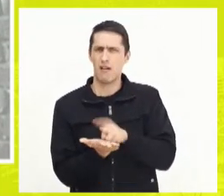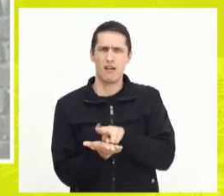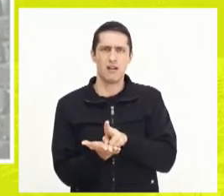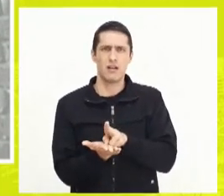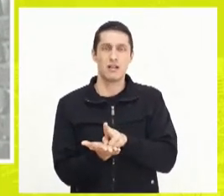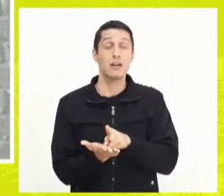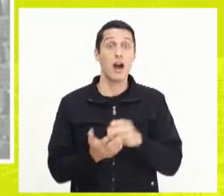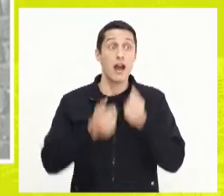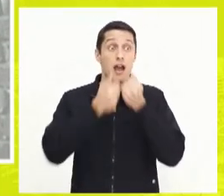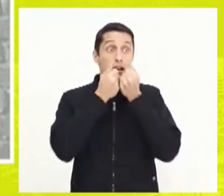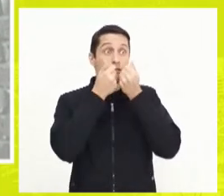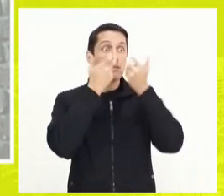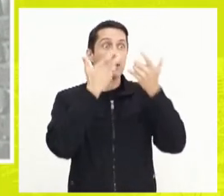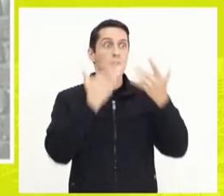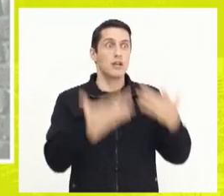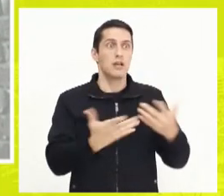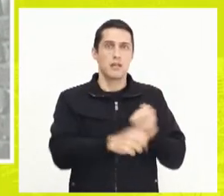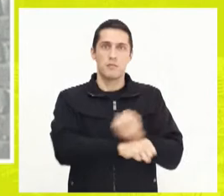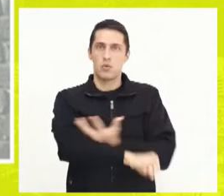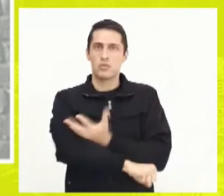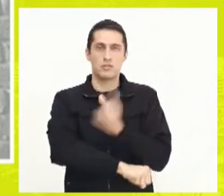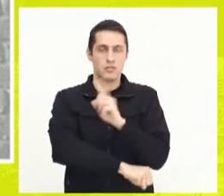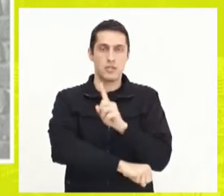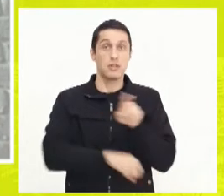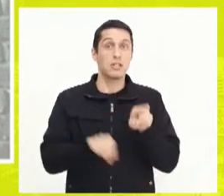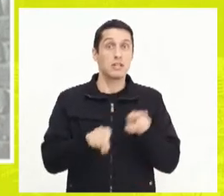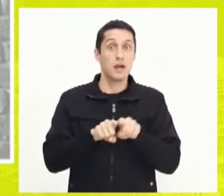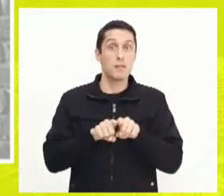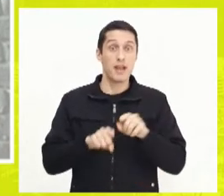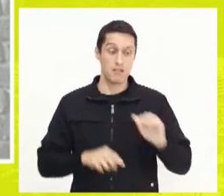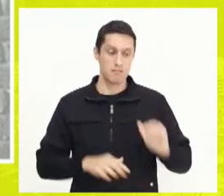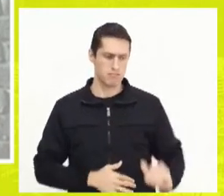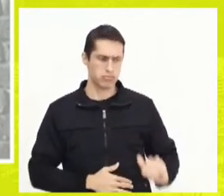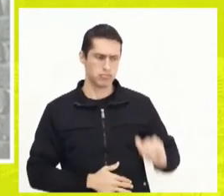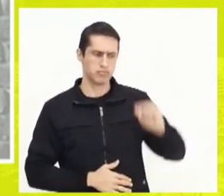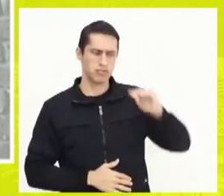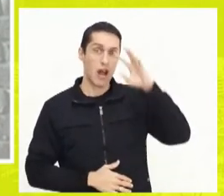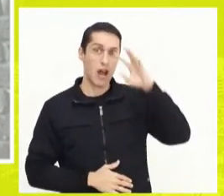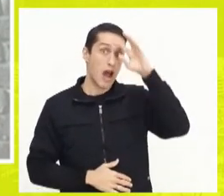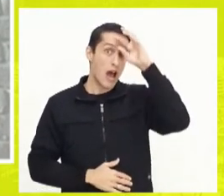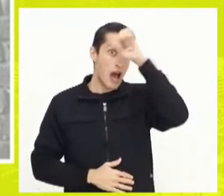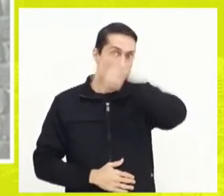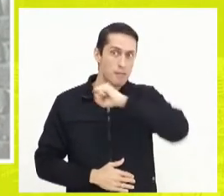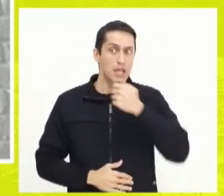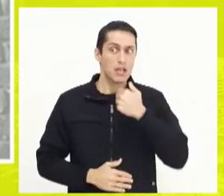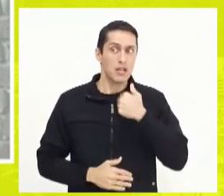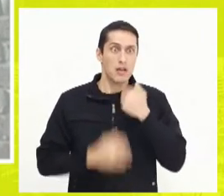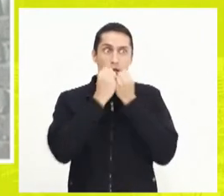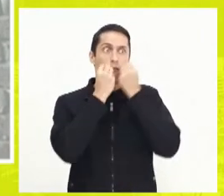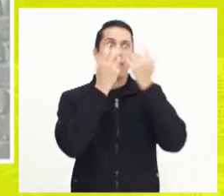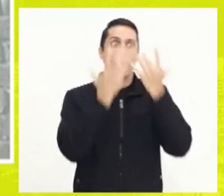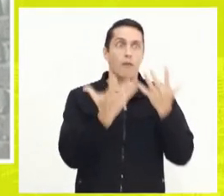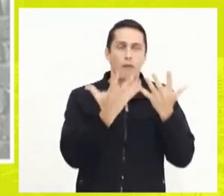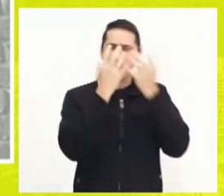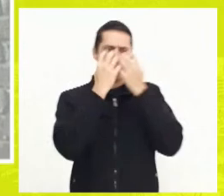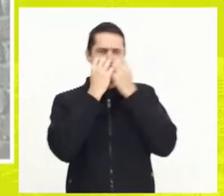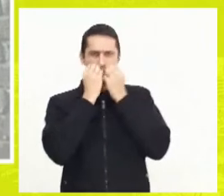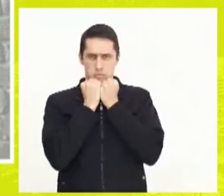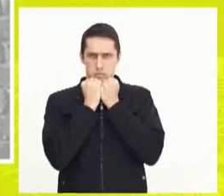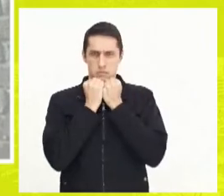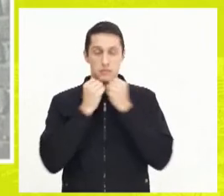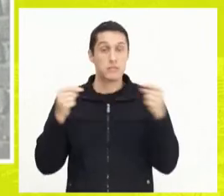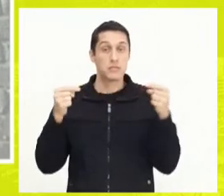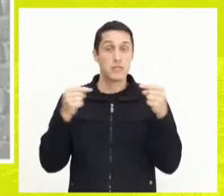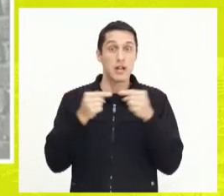talk about their personal uh problems and that they learn ever since their little kids they learn